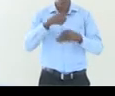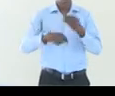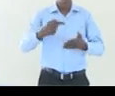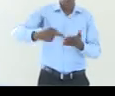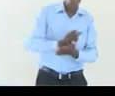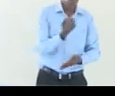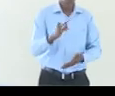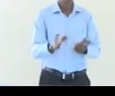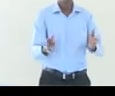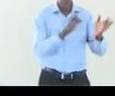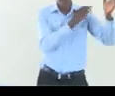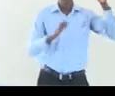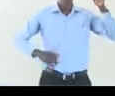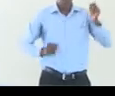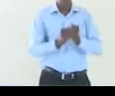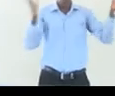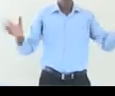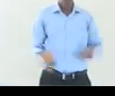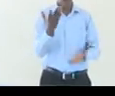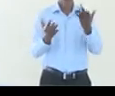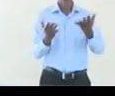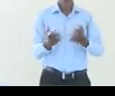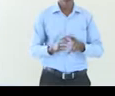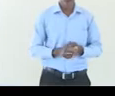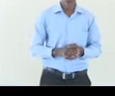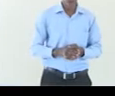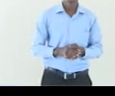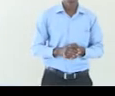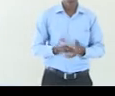lackadaisical, wishy-washy.